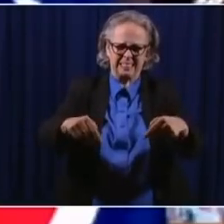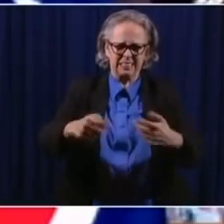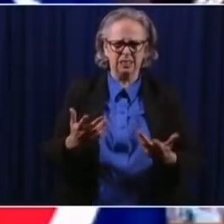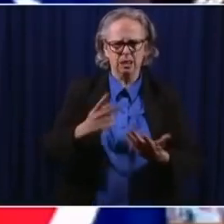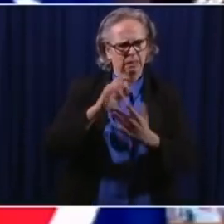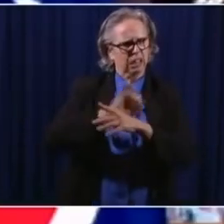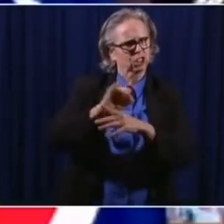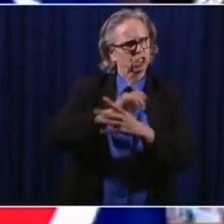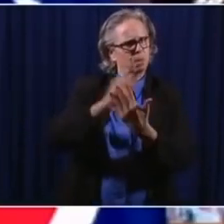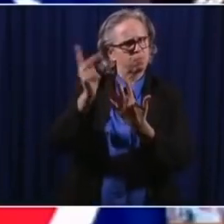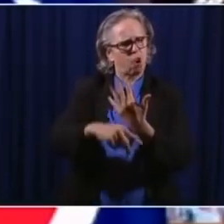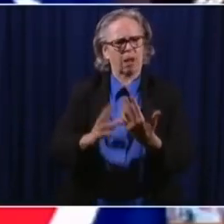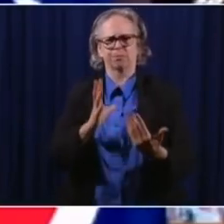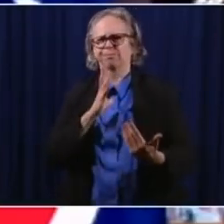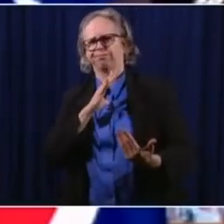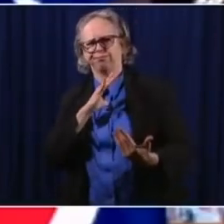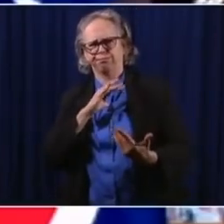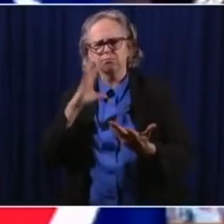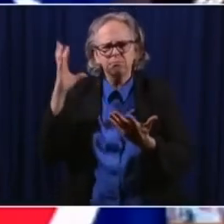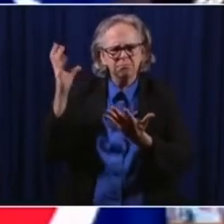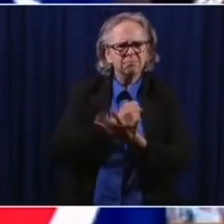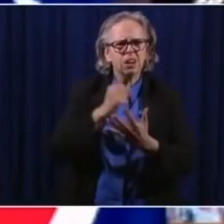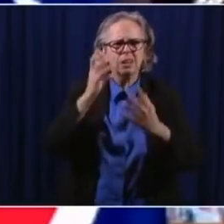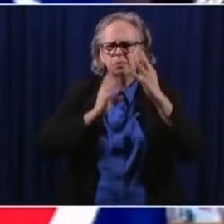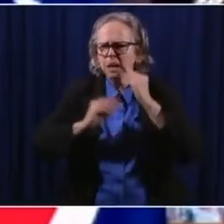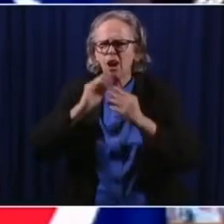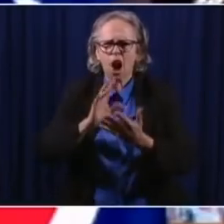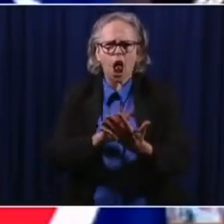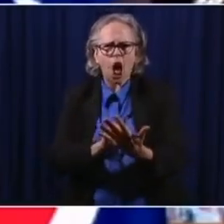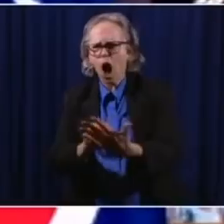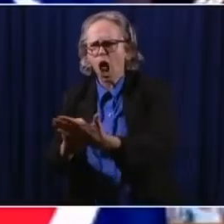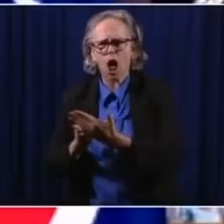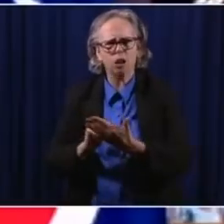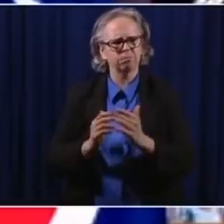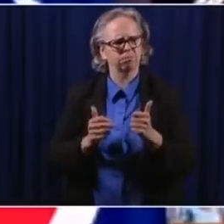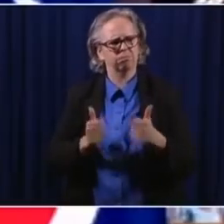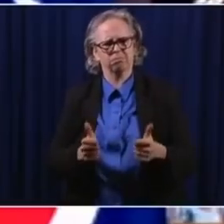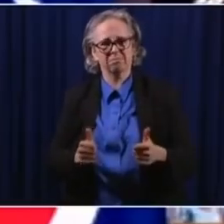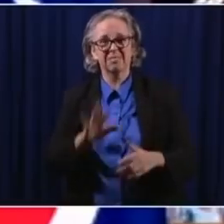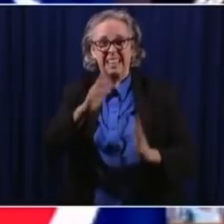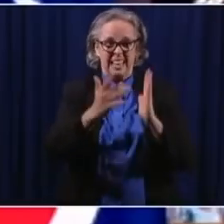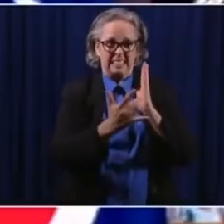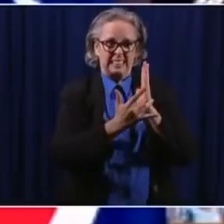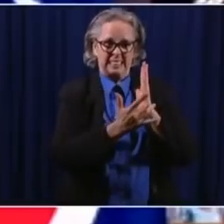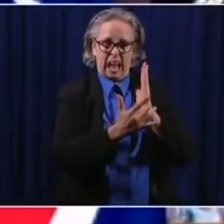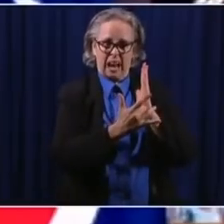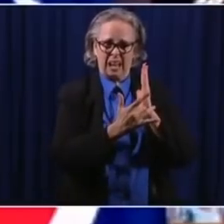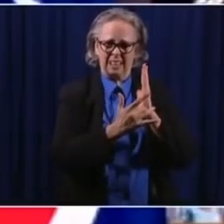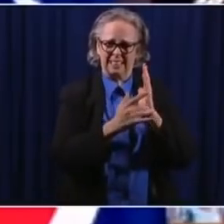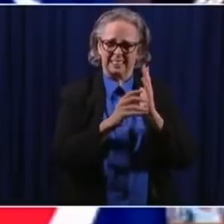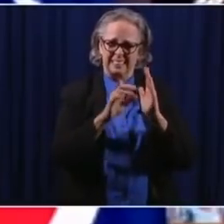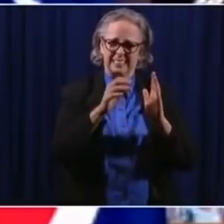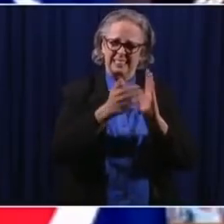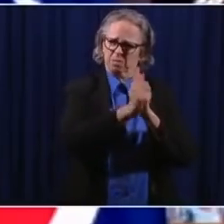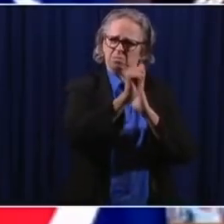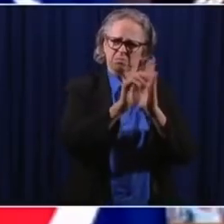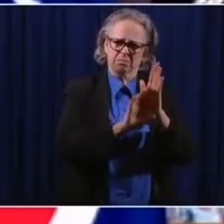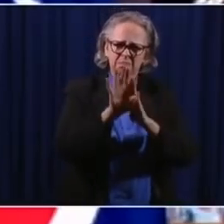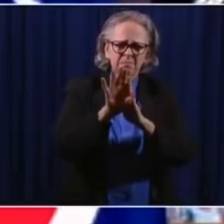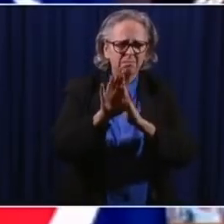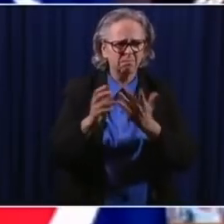others. It's a great win for people. Tech talent development for businesses, individuals learn some real